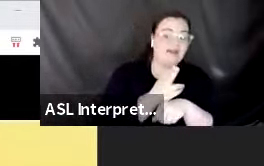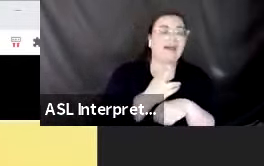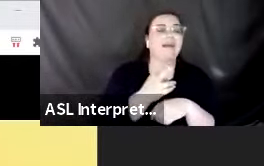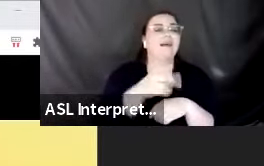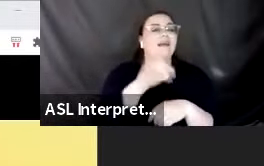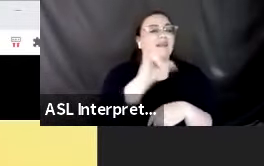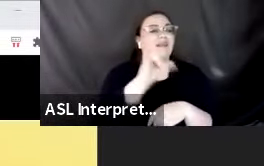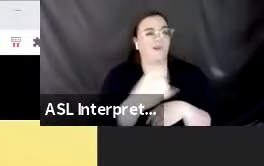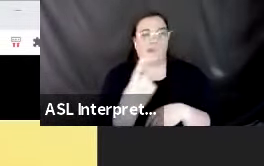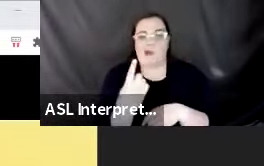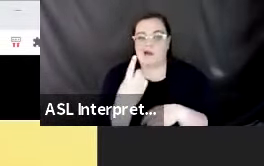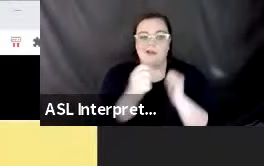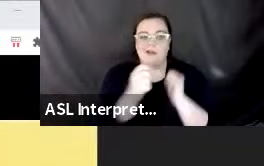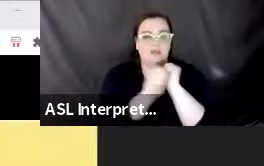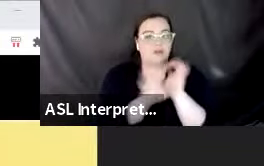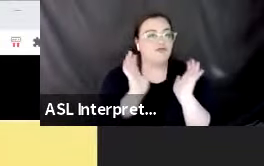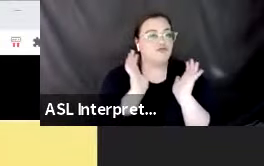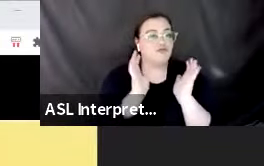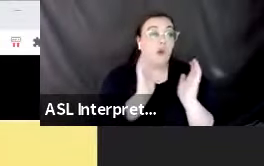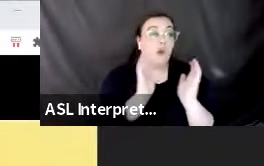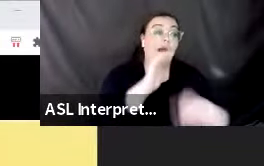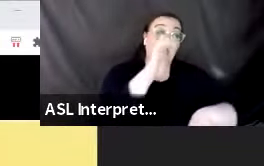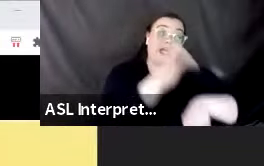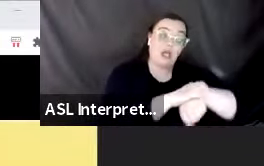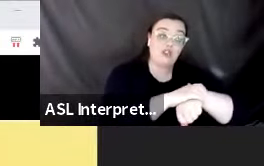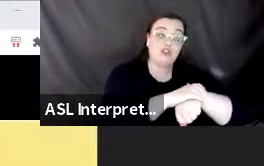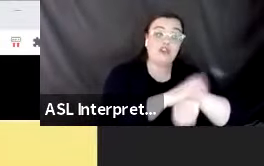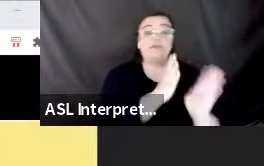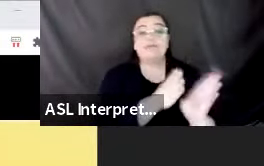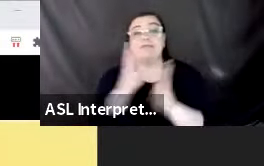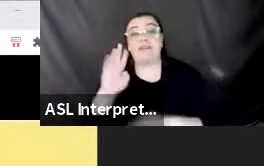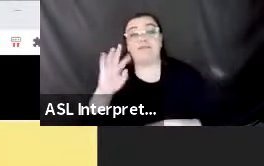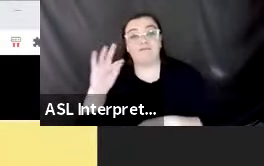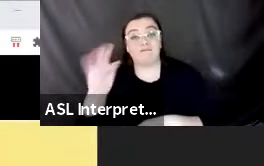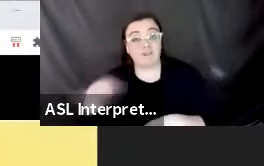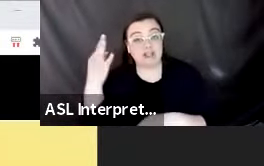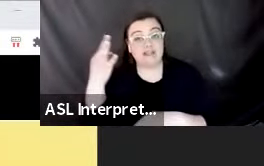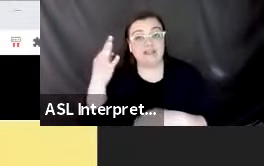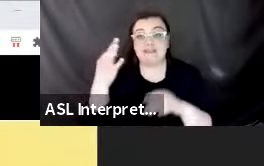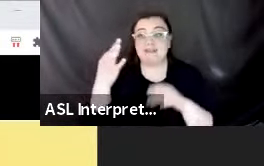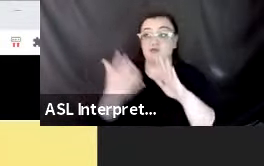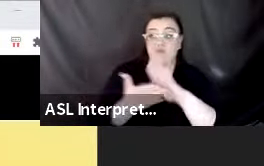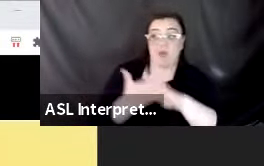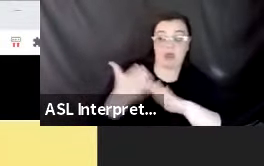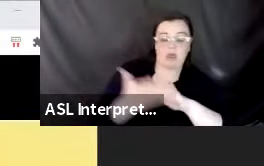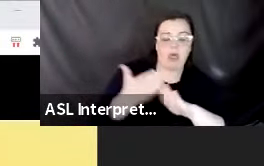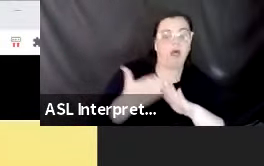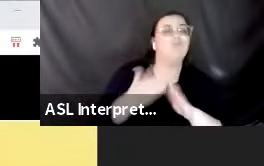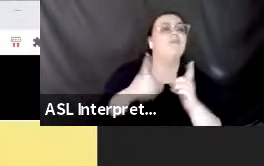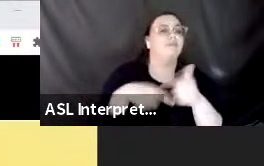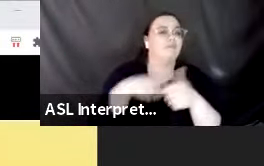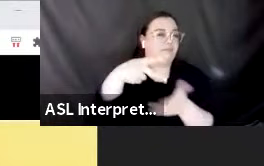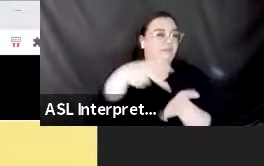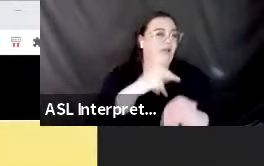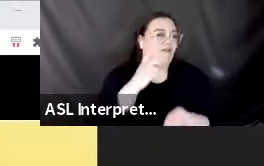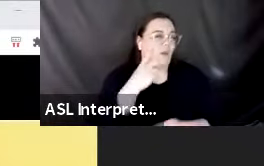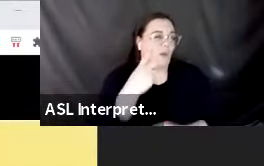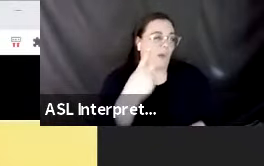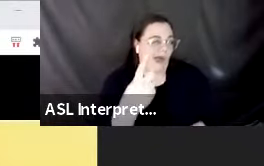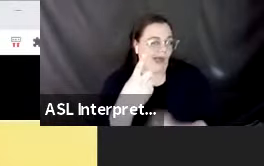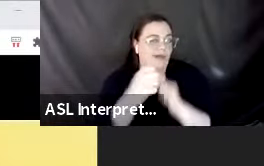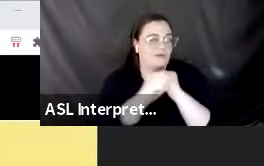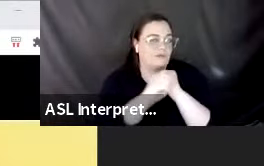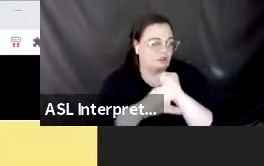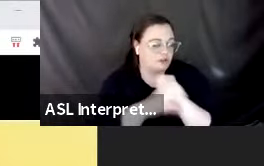as 1. So if an English and a French commercial are both running, then they'll be paid as one for use